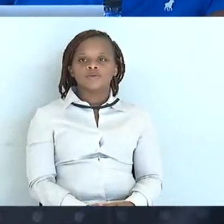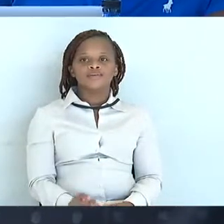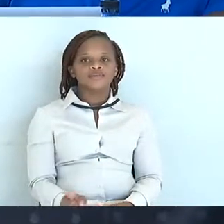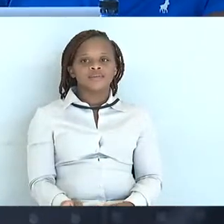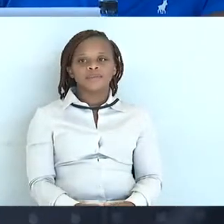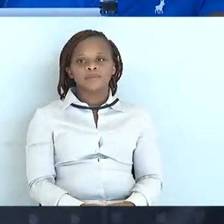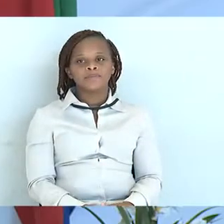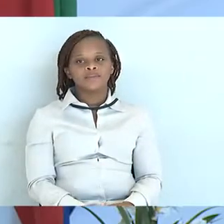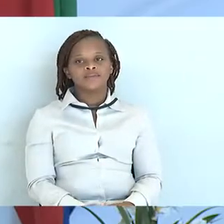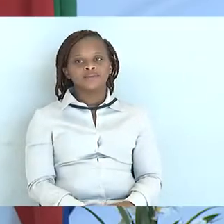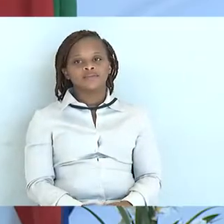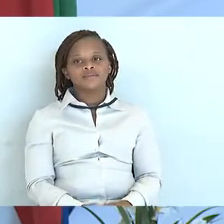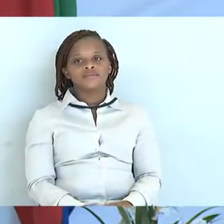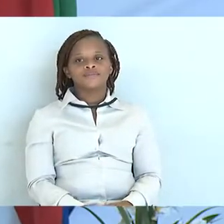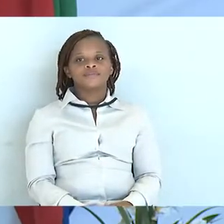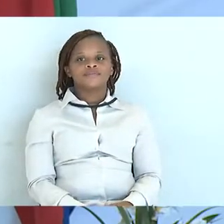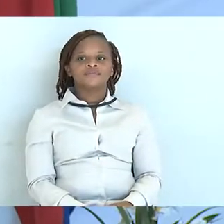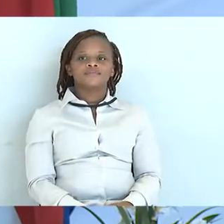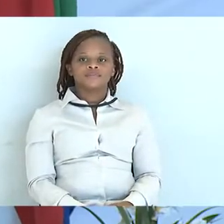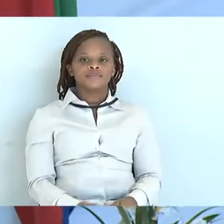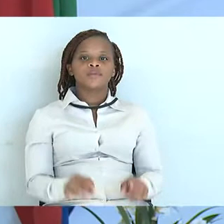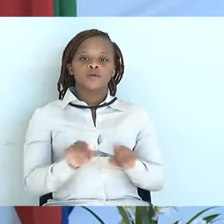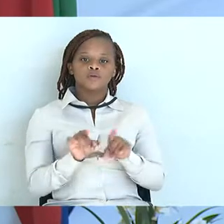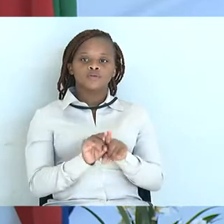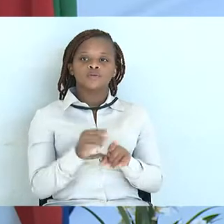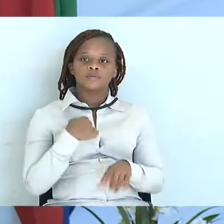I spoke about the